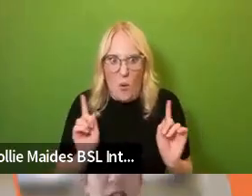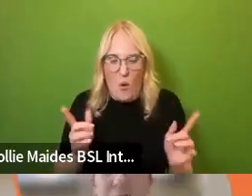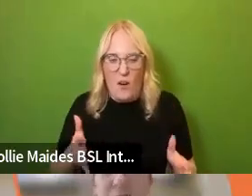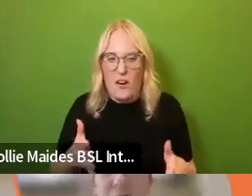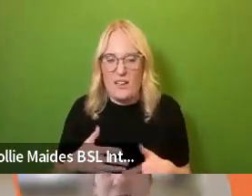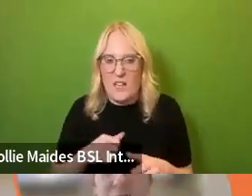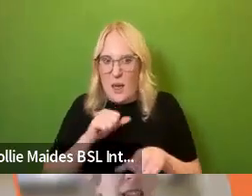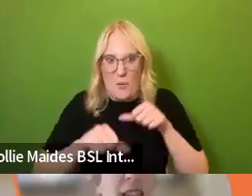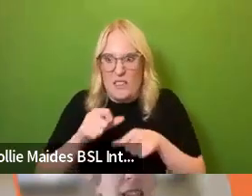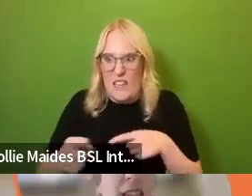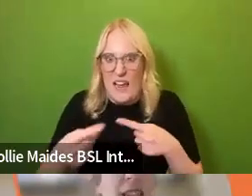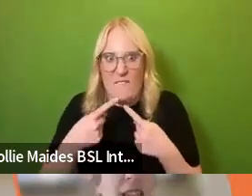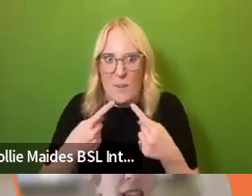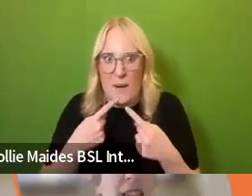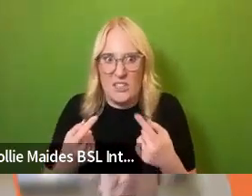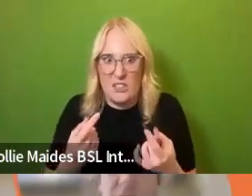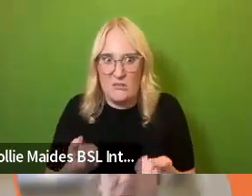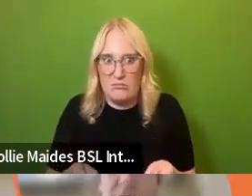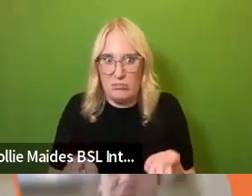that's added